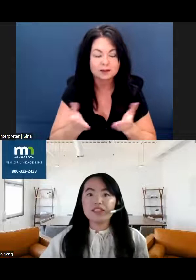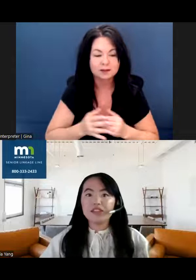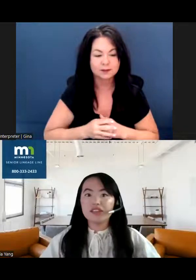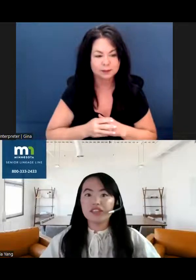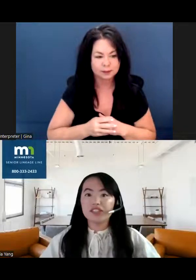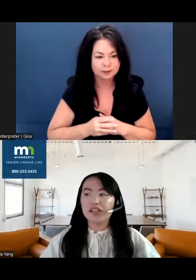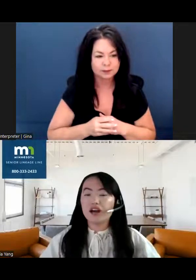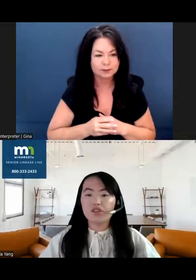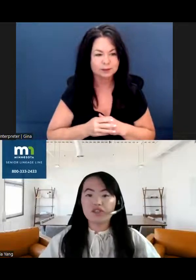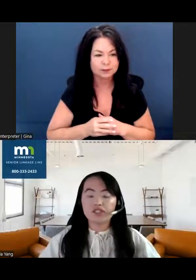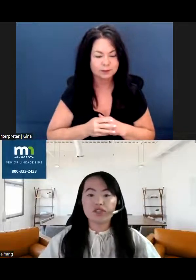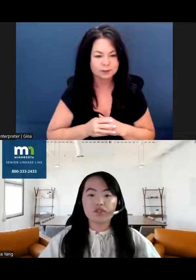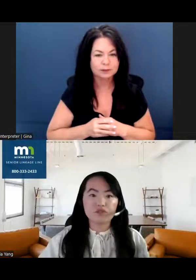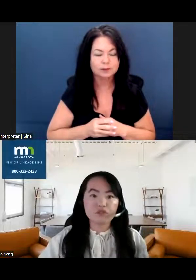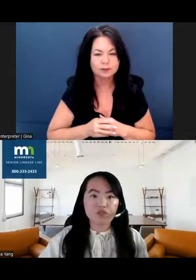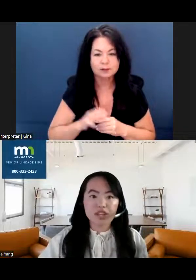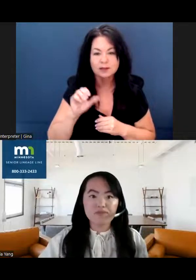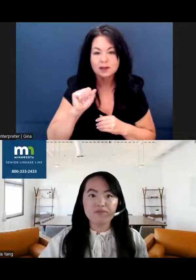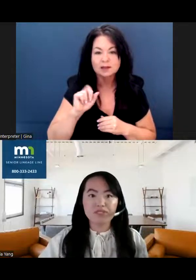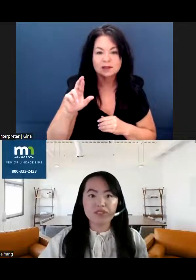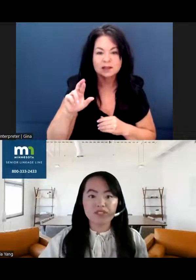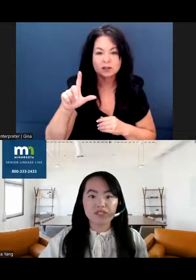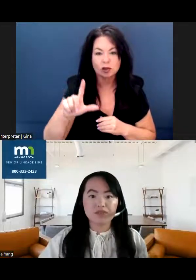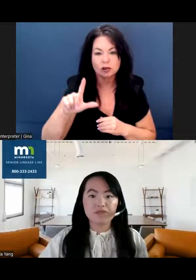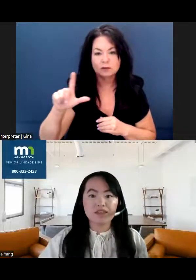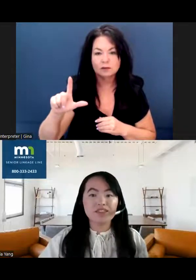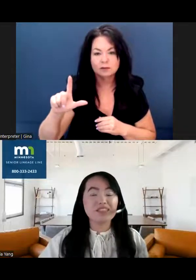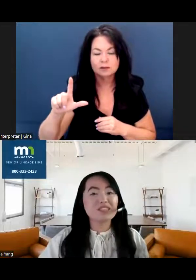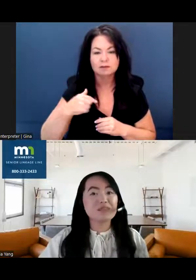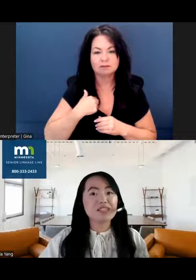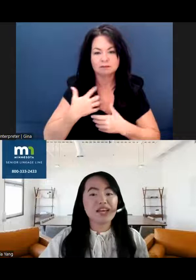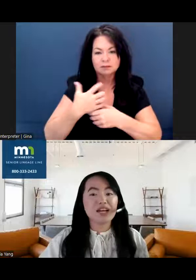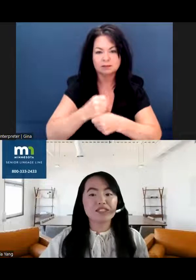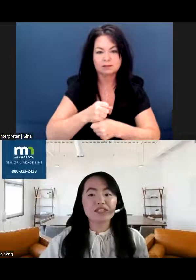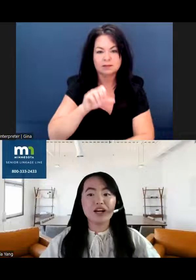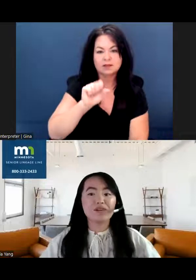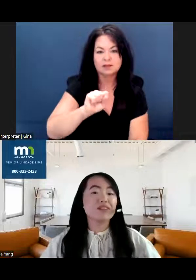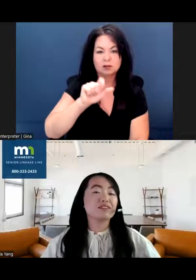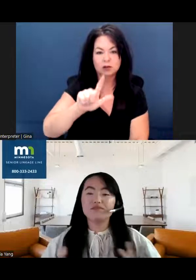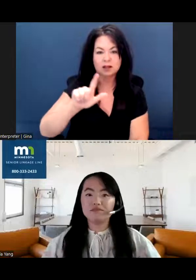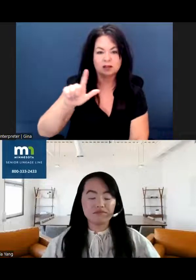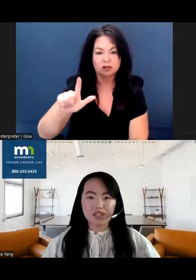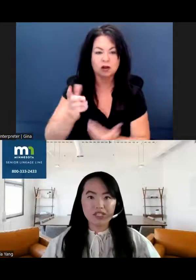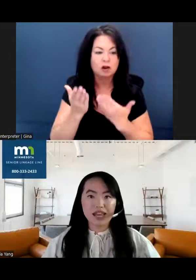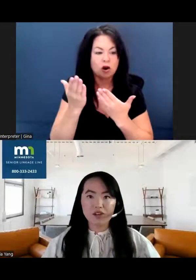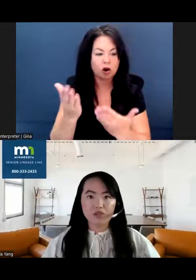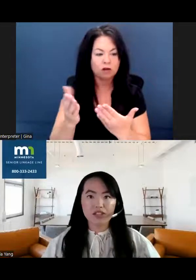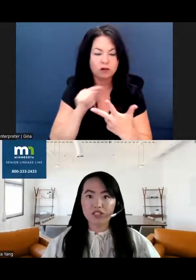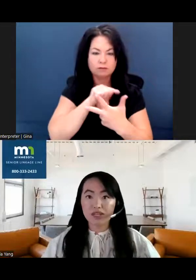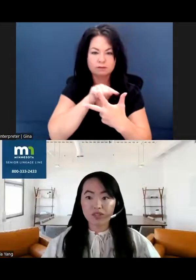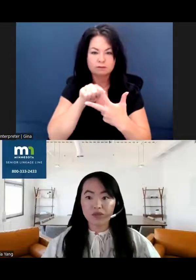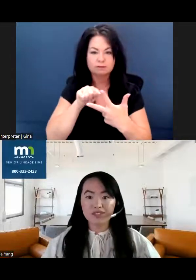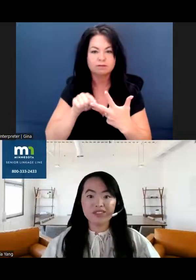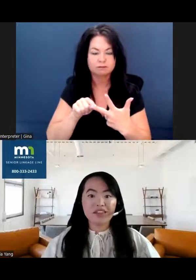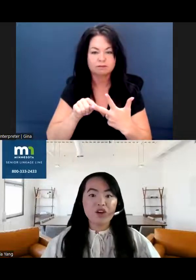The Senior LinkAge LiNE offers free services. This means that it is at no cost